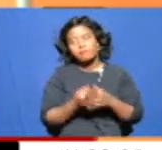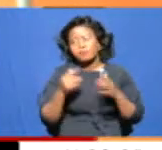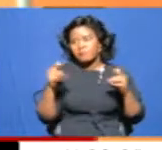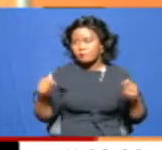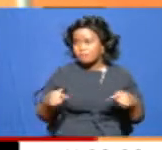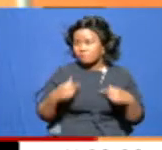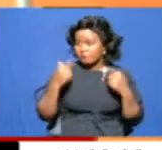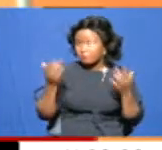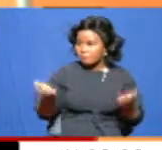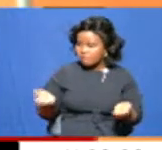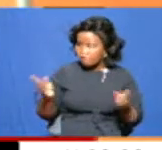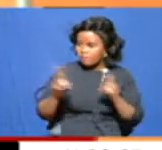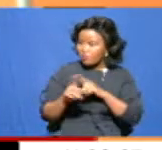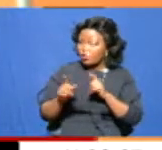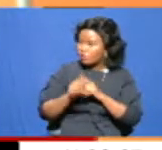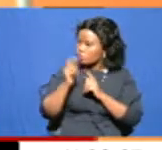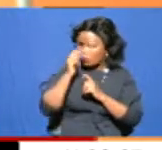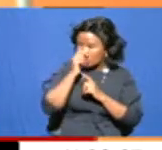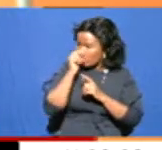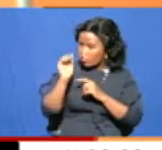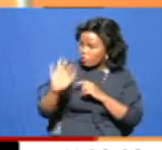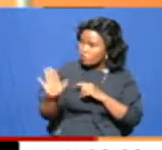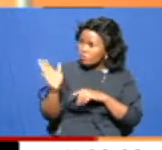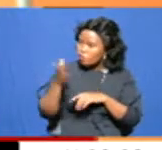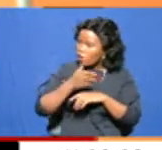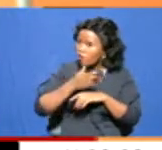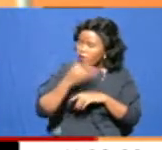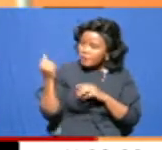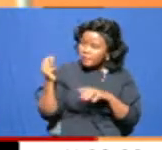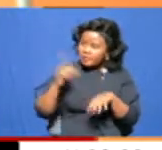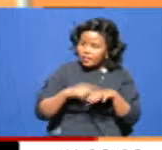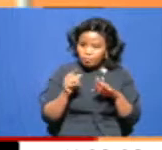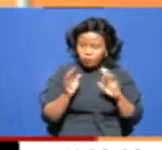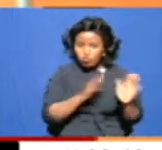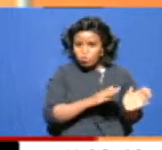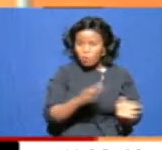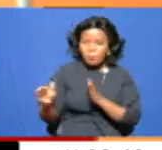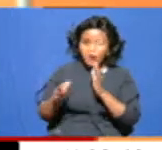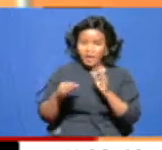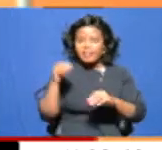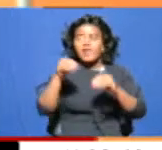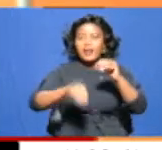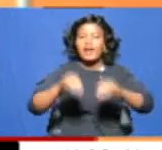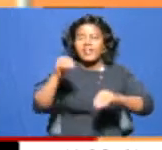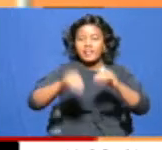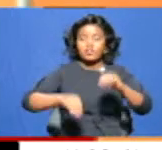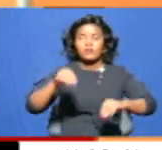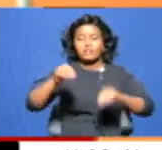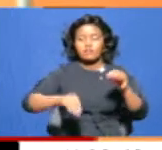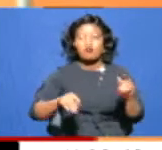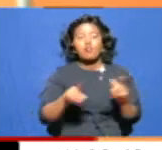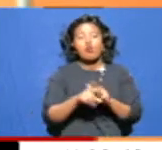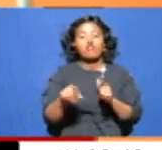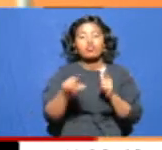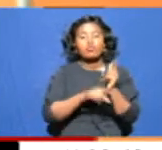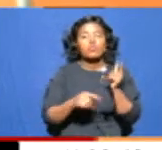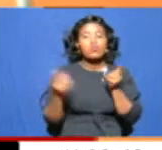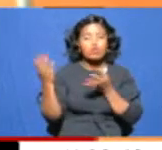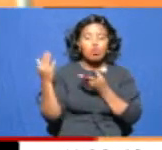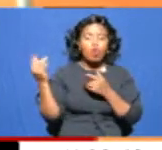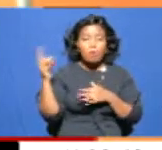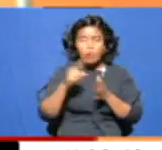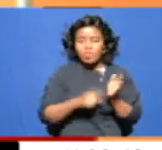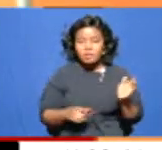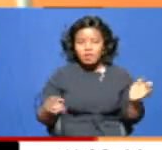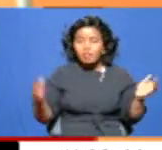And really, we wish you all the best as we organize that election. And we do hope that, as you said, we're going to have clean